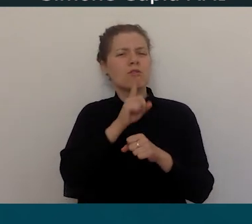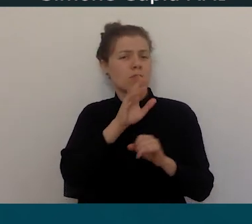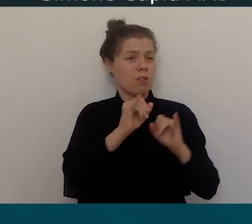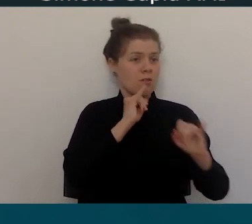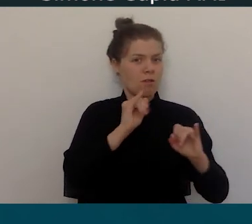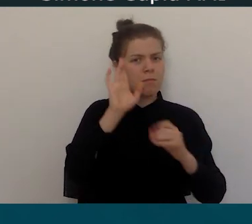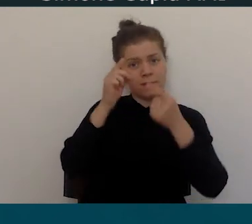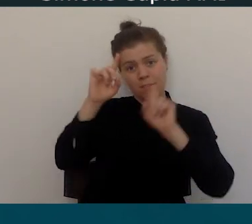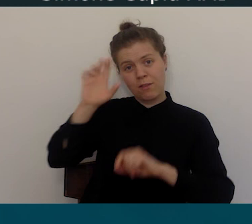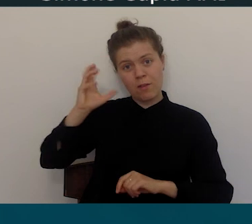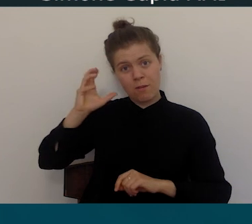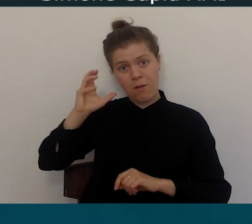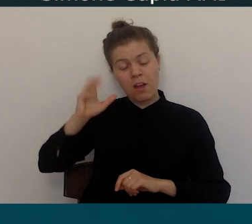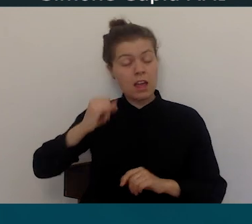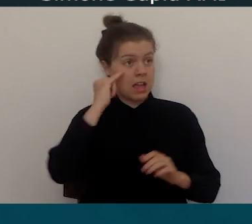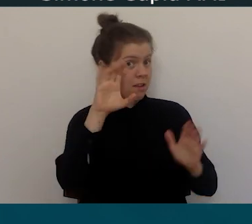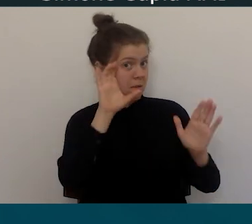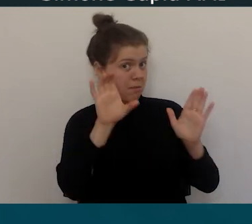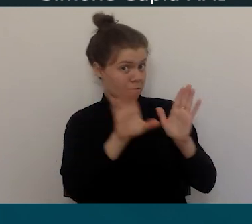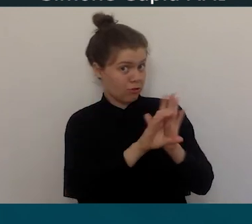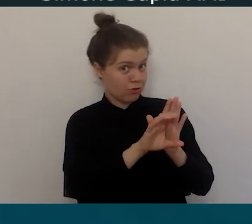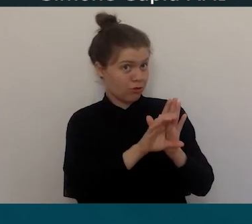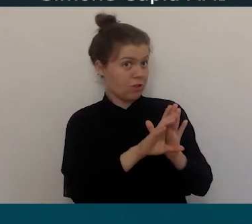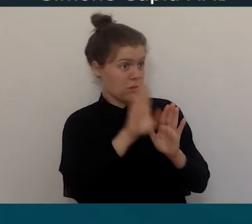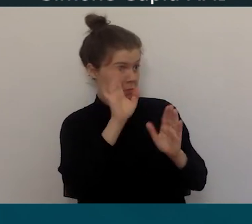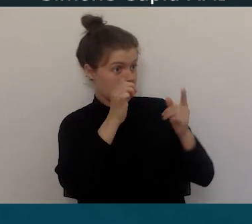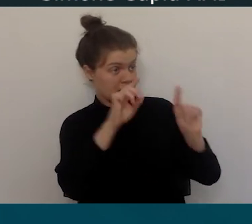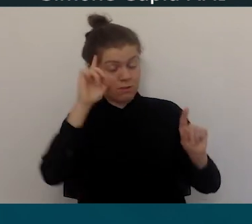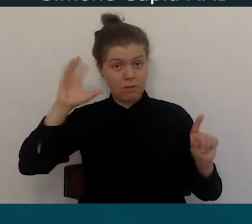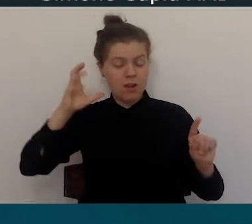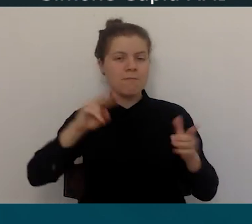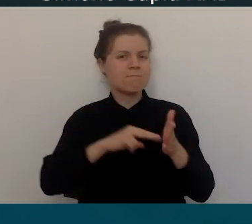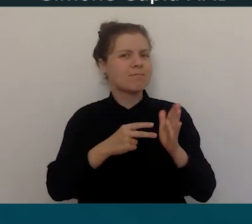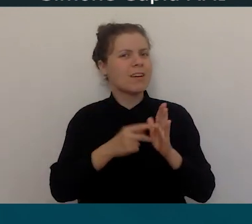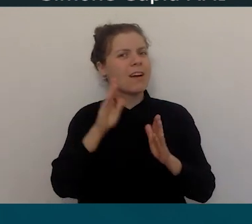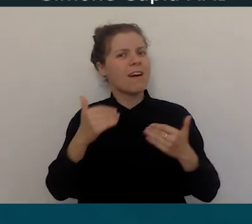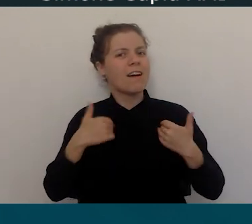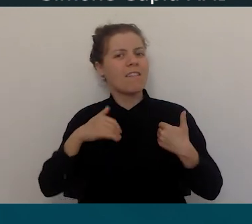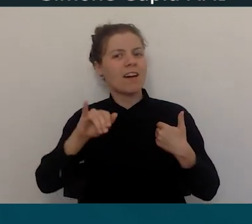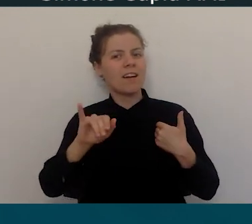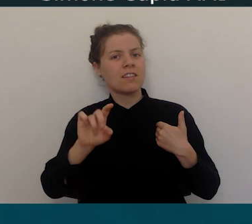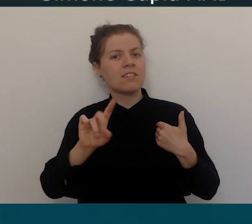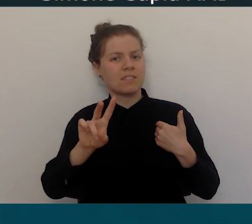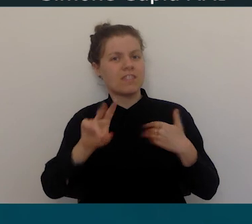same thing with your picture medium, then you've got a really good IDV accessible media